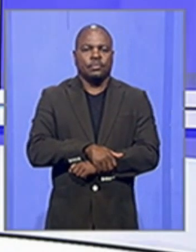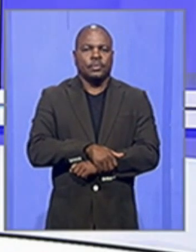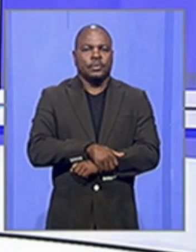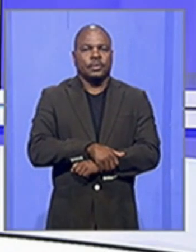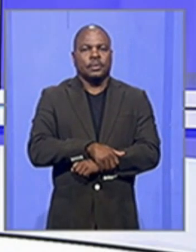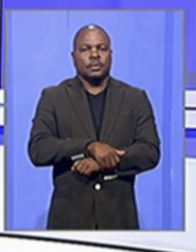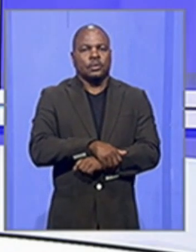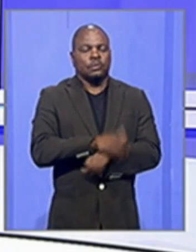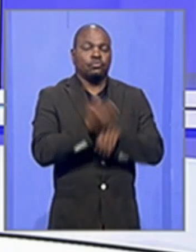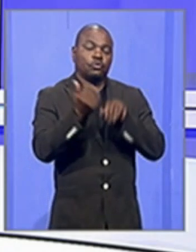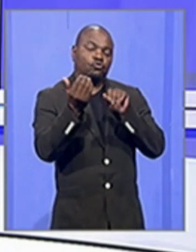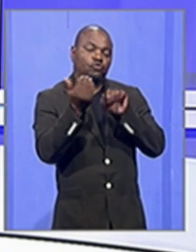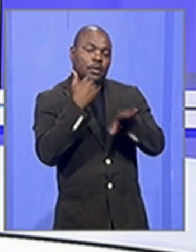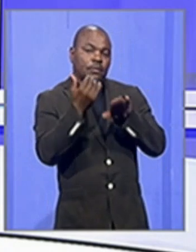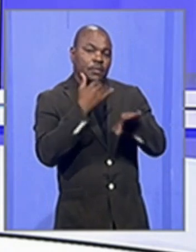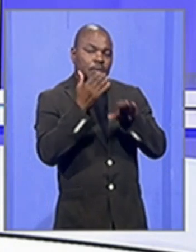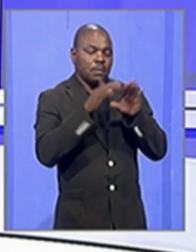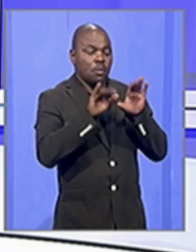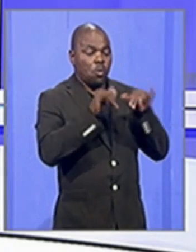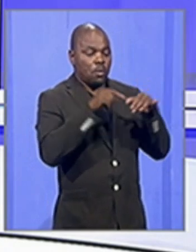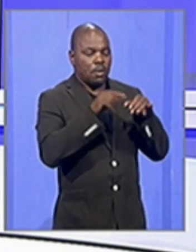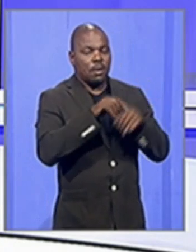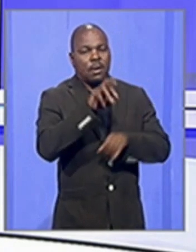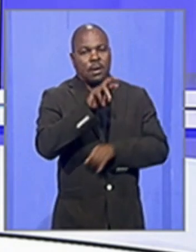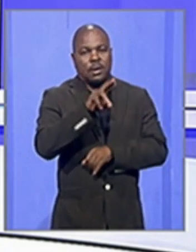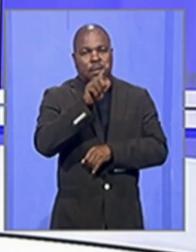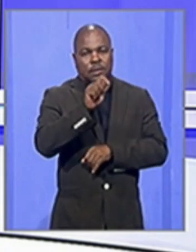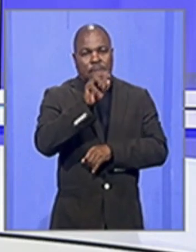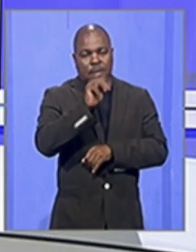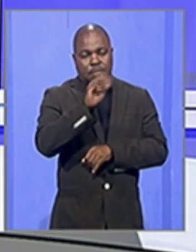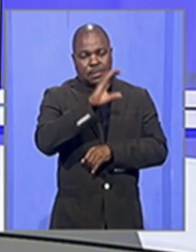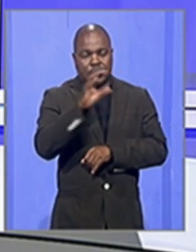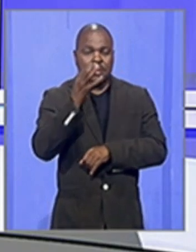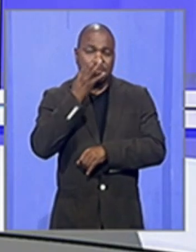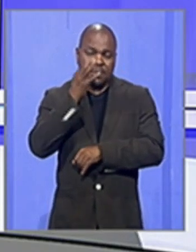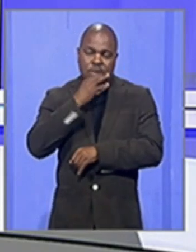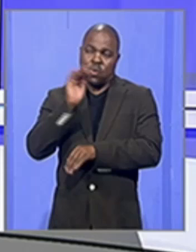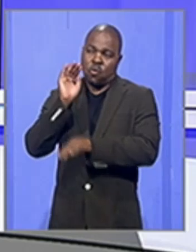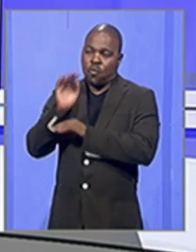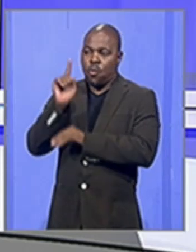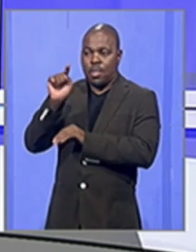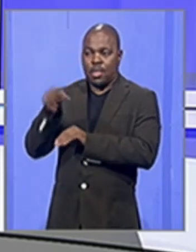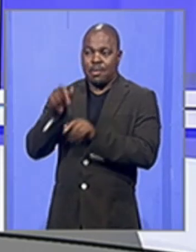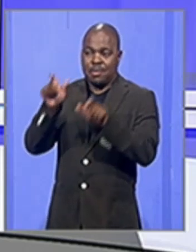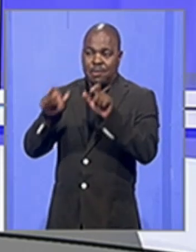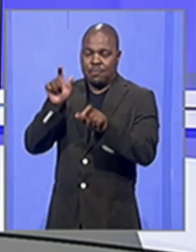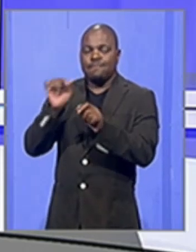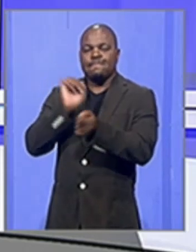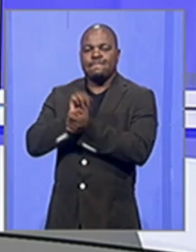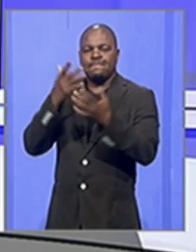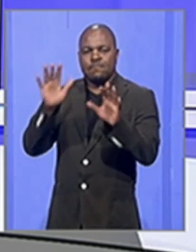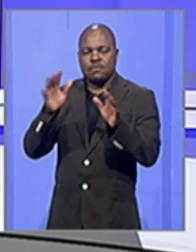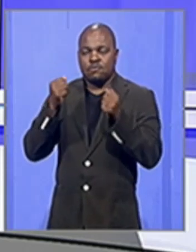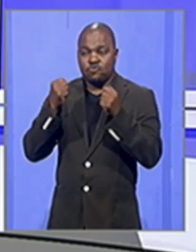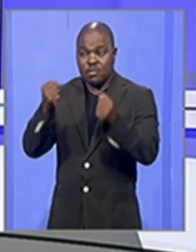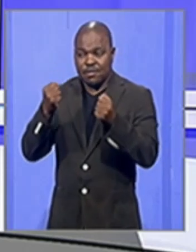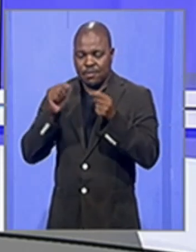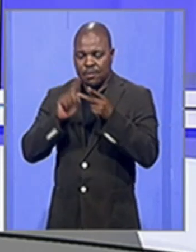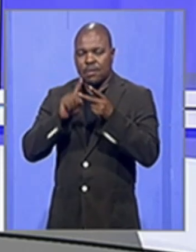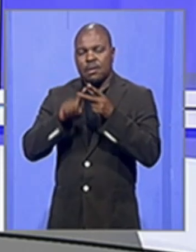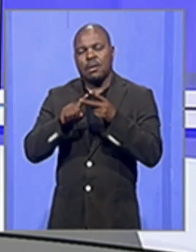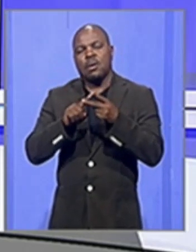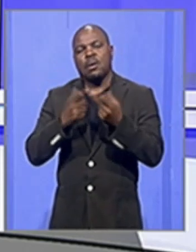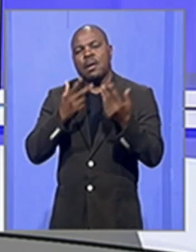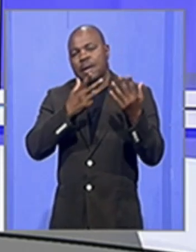Setheo sa tsamaiso ya pharakano RTMC sa re badirisi ba tsela ba feta sekete ba tshwerwe mme dijanaga di le kgolo a re bongwe